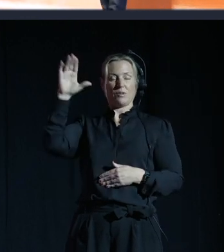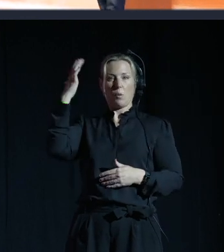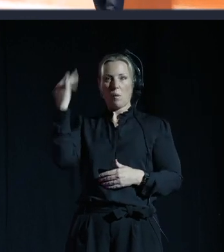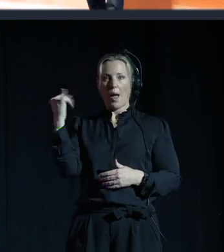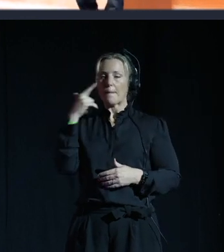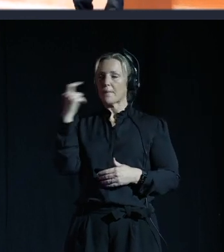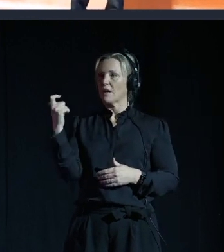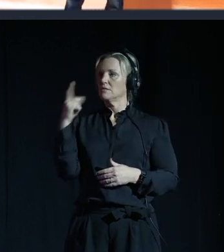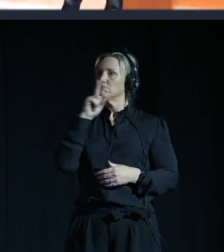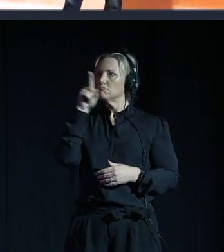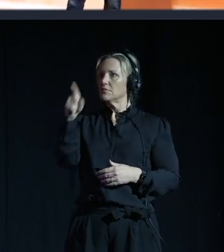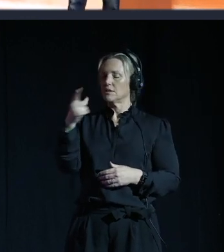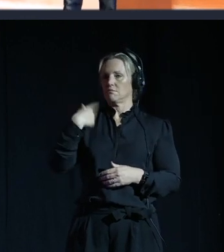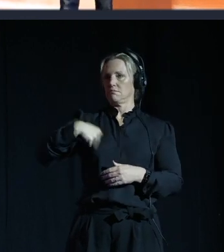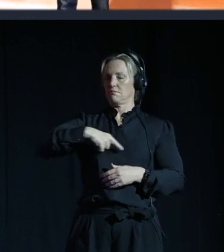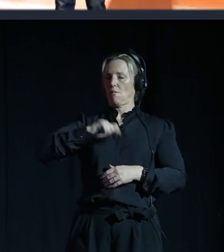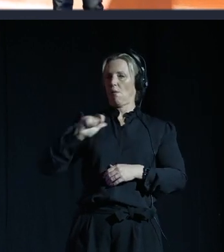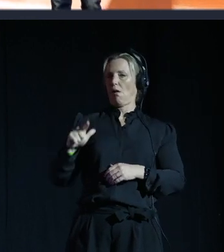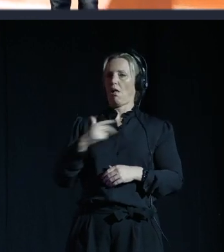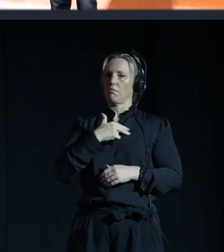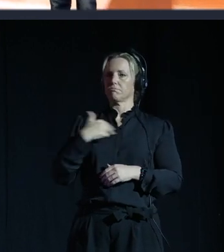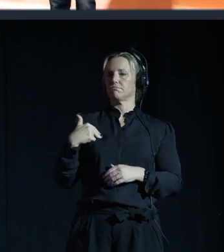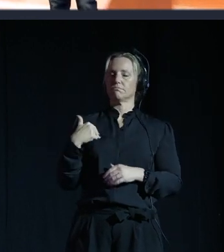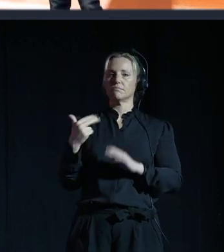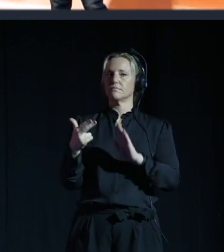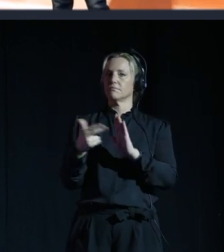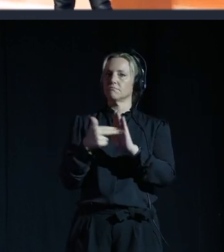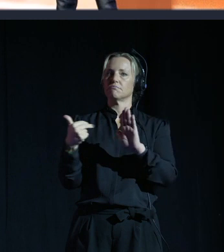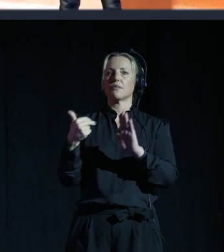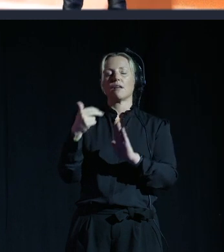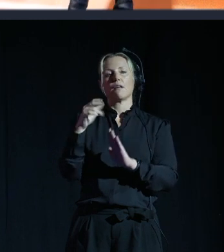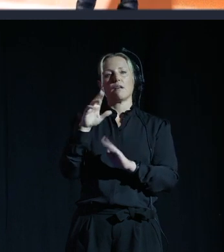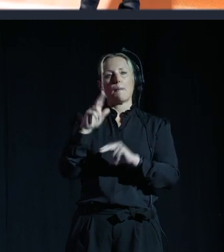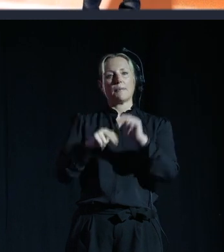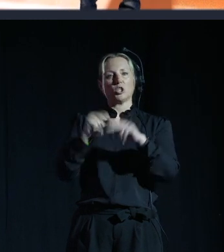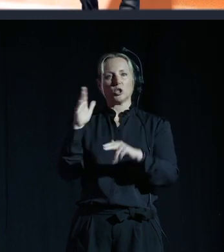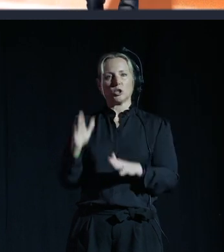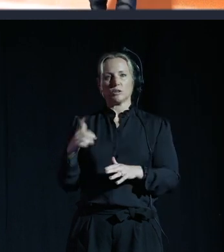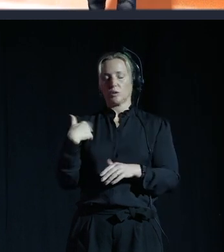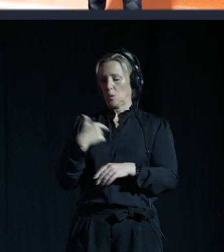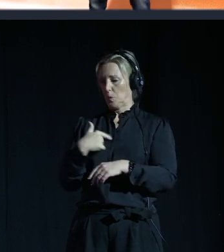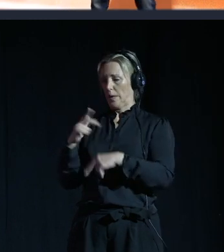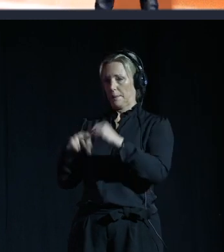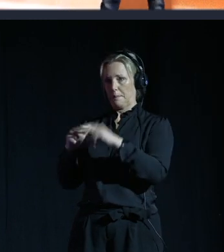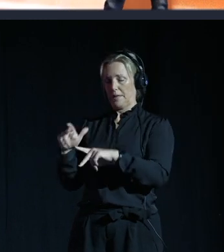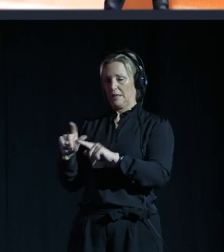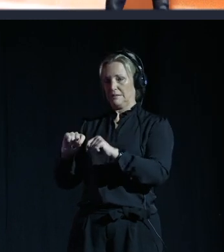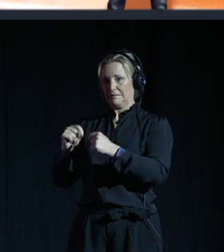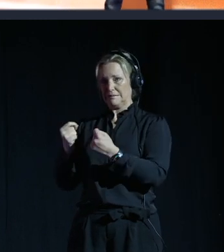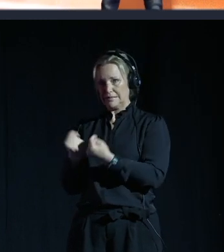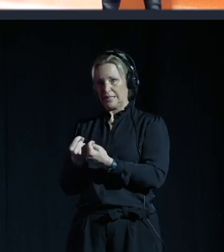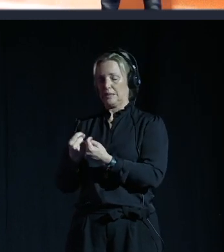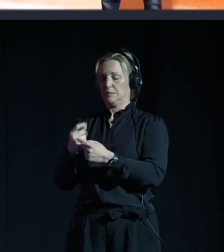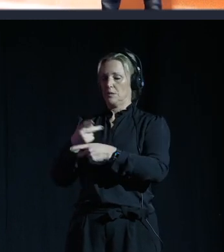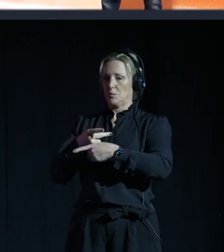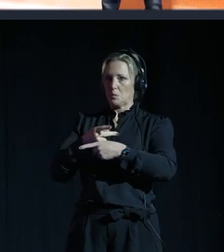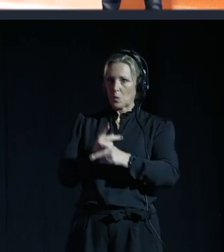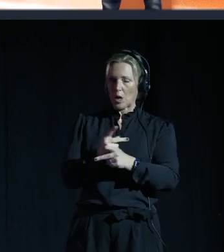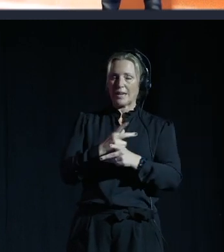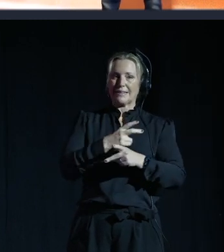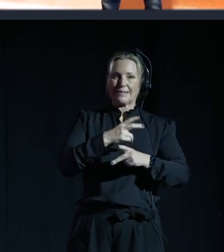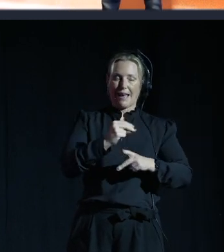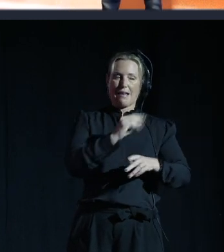products, we build teams, and we build enterprises. So all of you really are